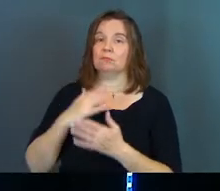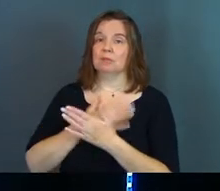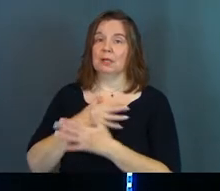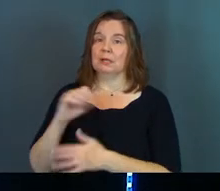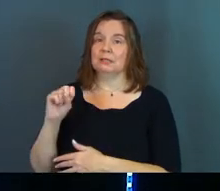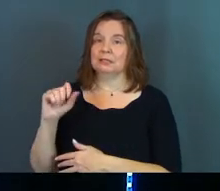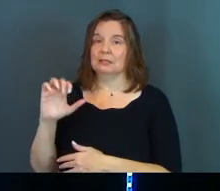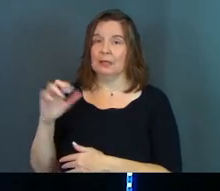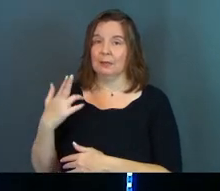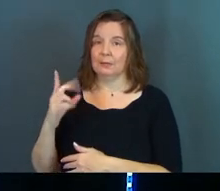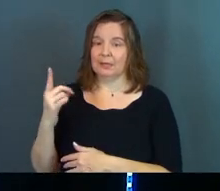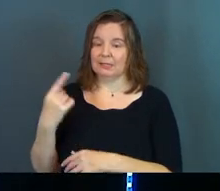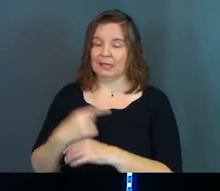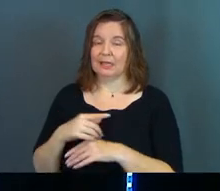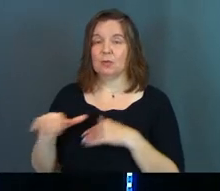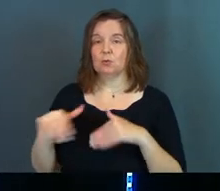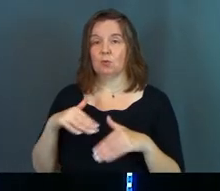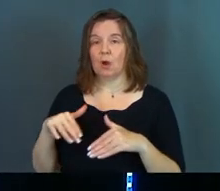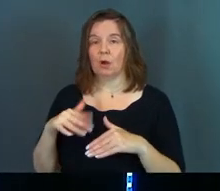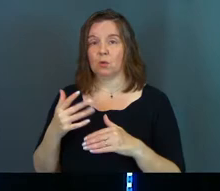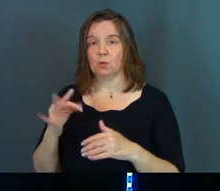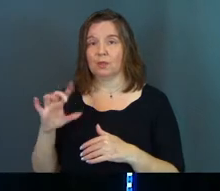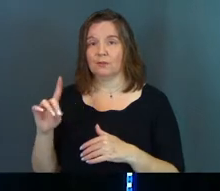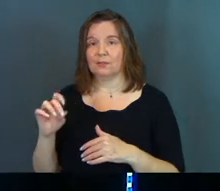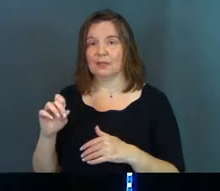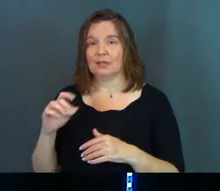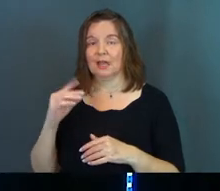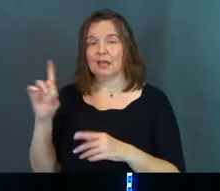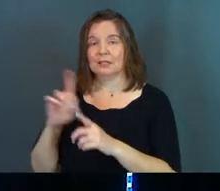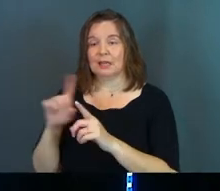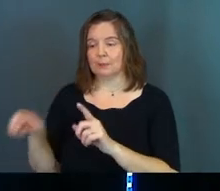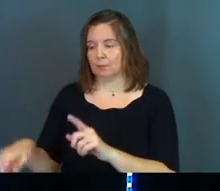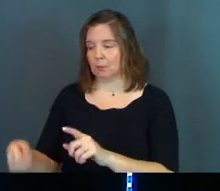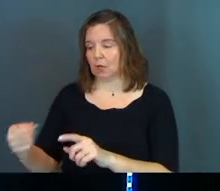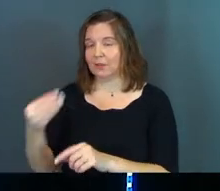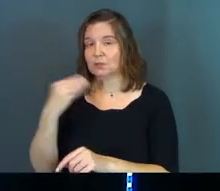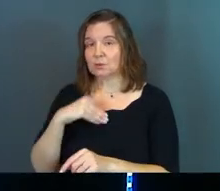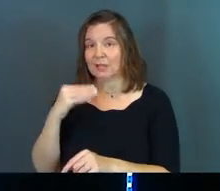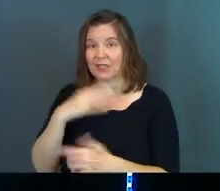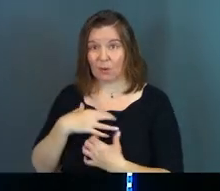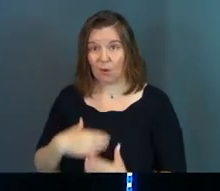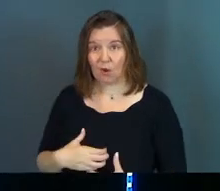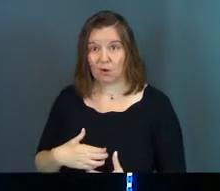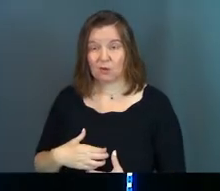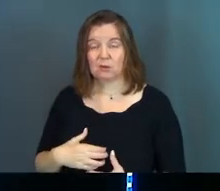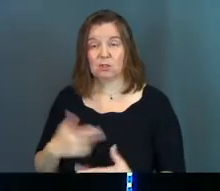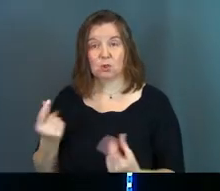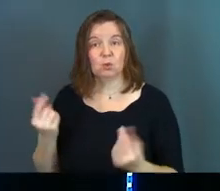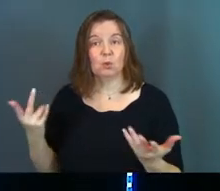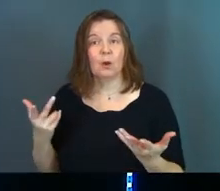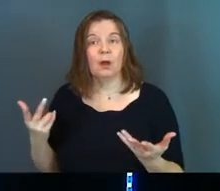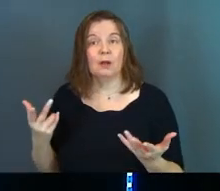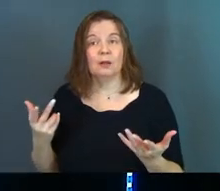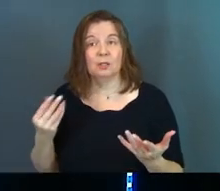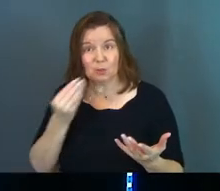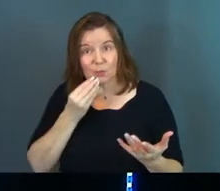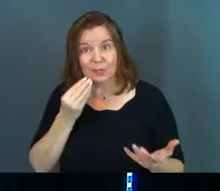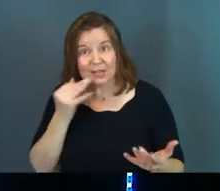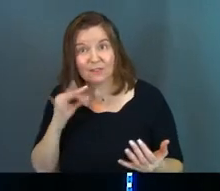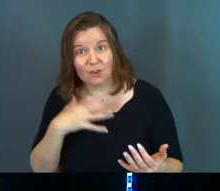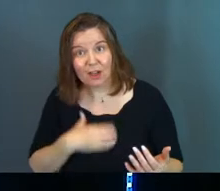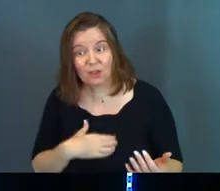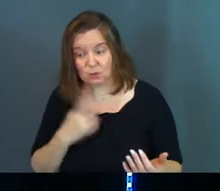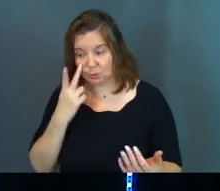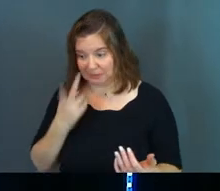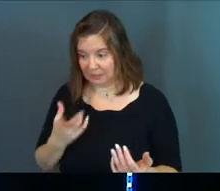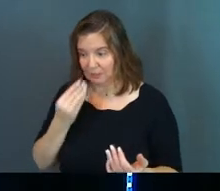Jesus was walking through some grain fields, disciples began breaking off heads of grain to eat. Disciples are hungry. If you're hungry, you do what? Eat, man.